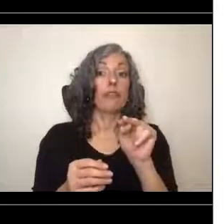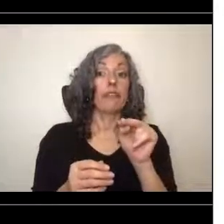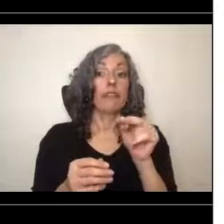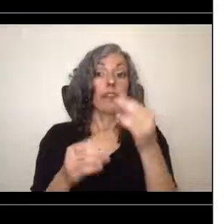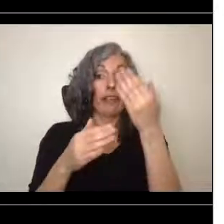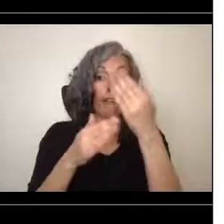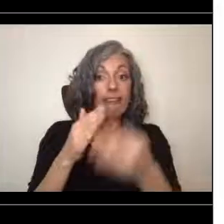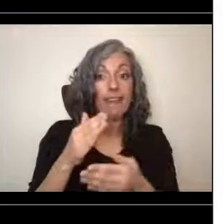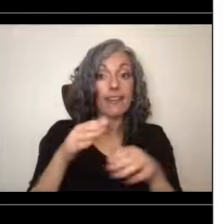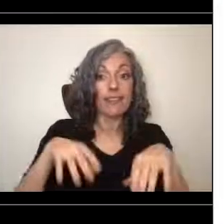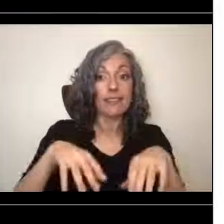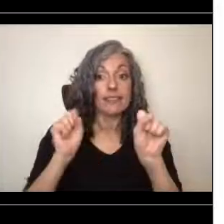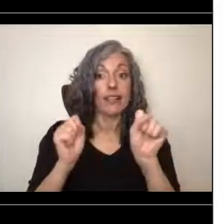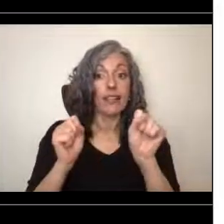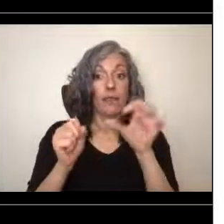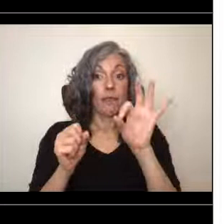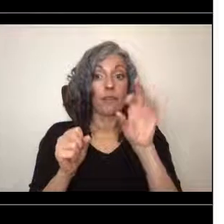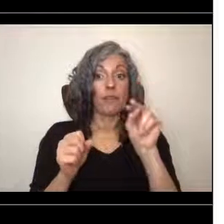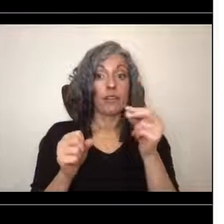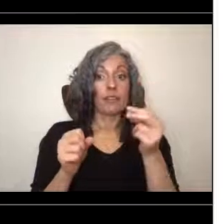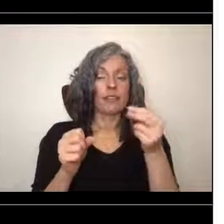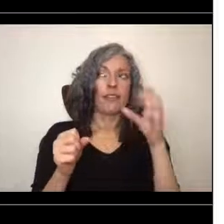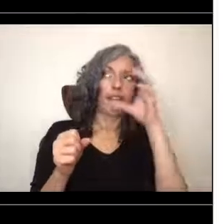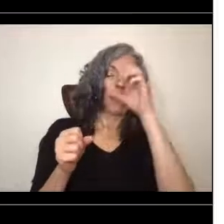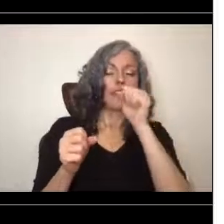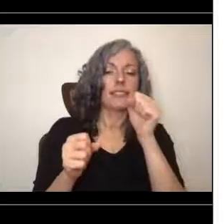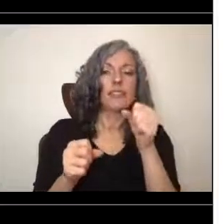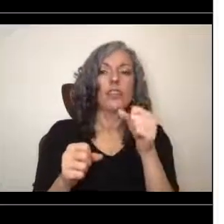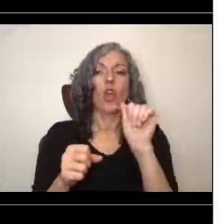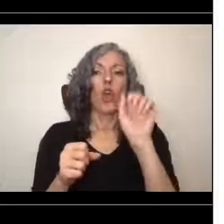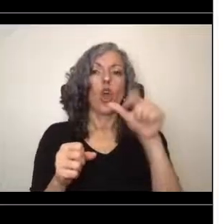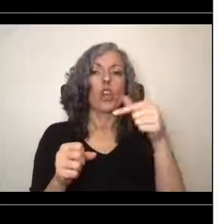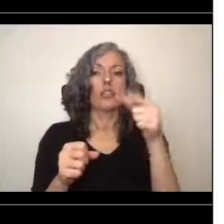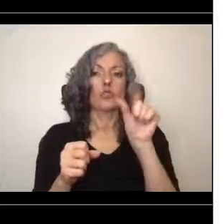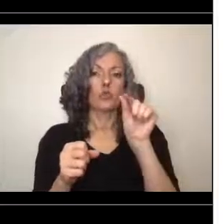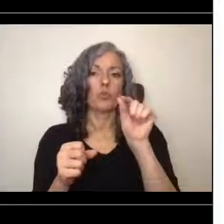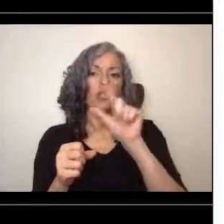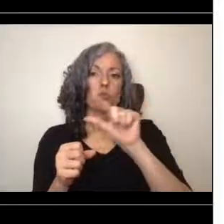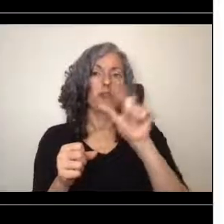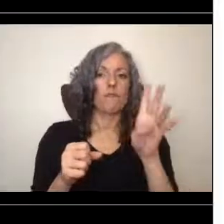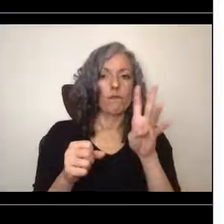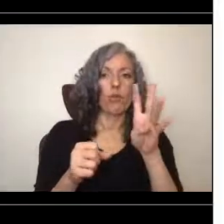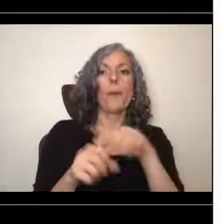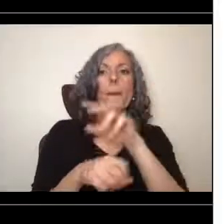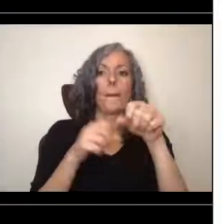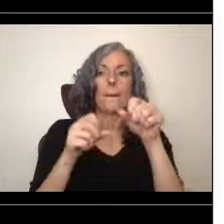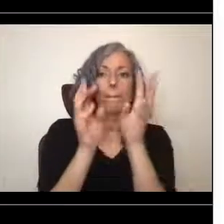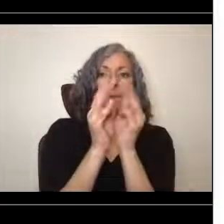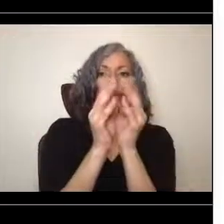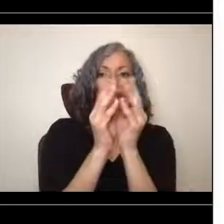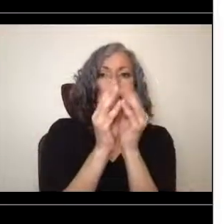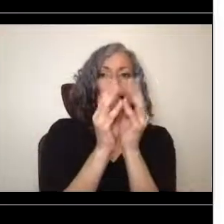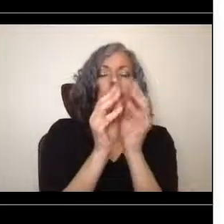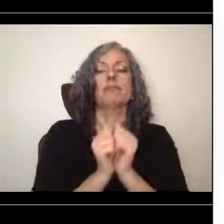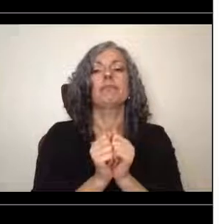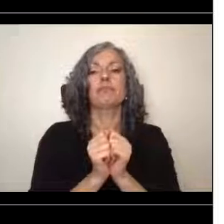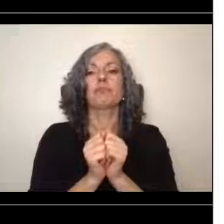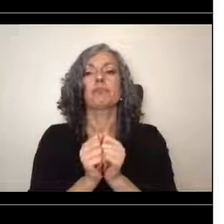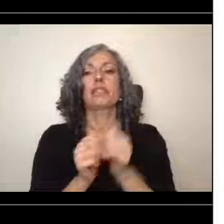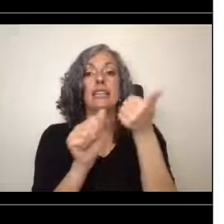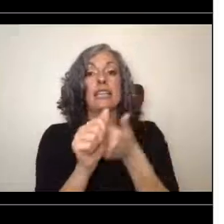eventual adoption of the fund estimate at the August 2024 meeting. And we'll provide subsequent updates at each commission meeting